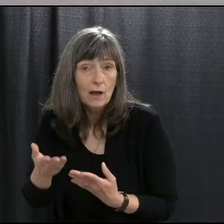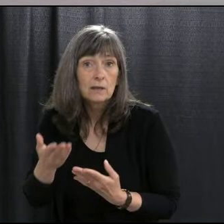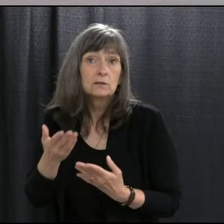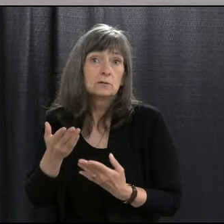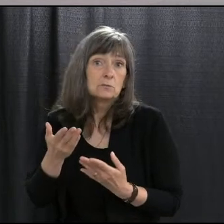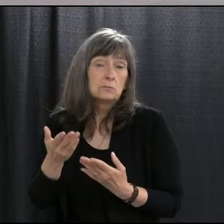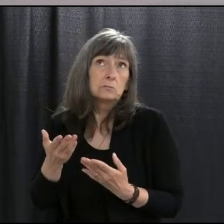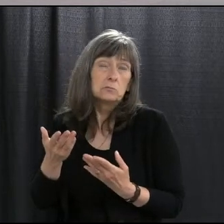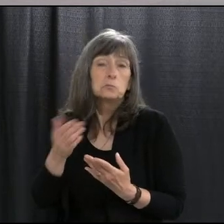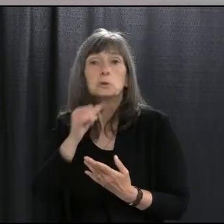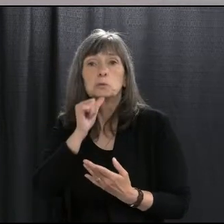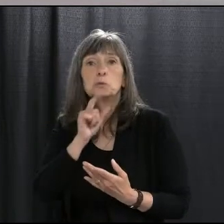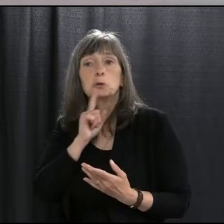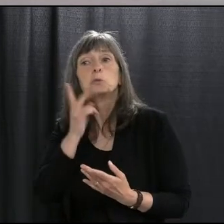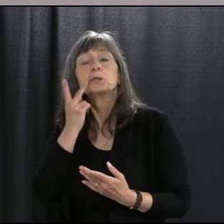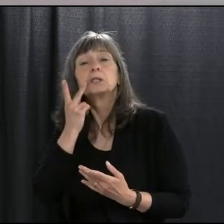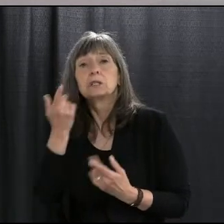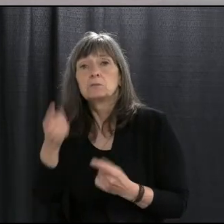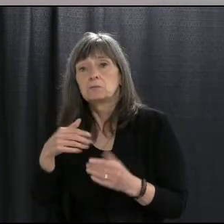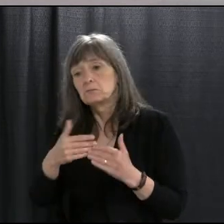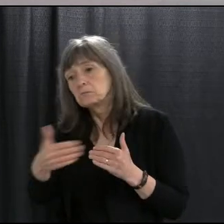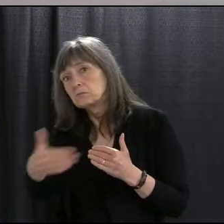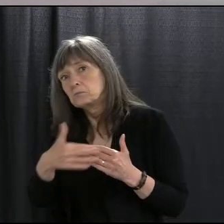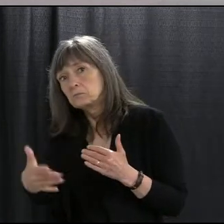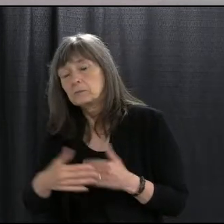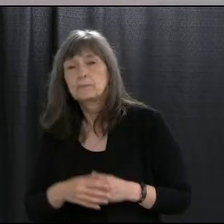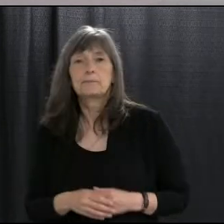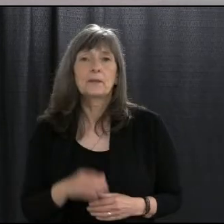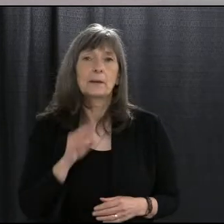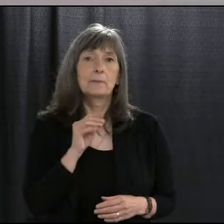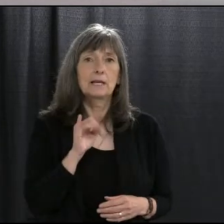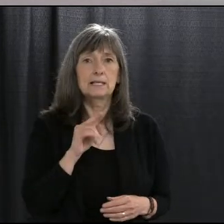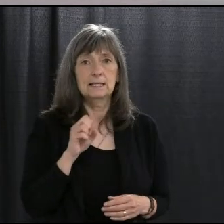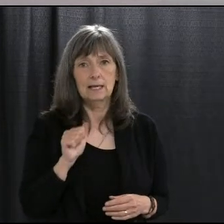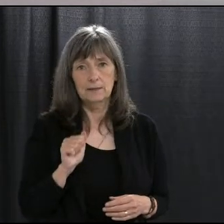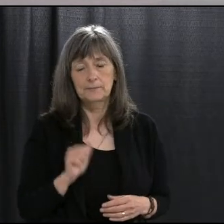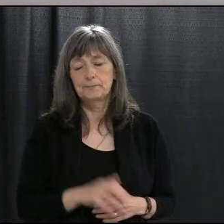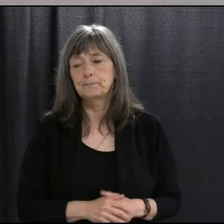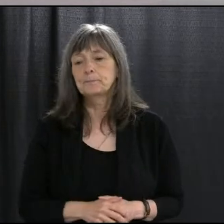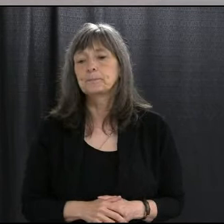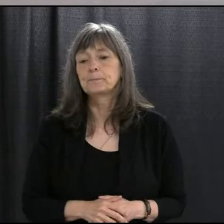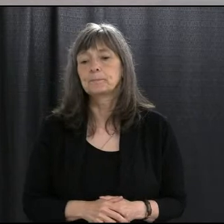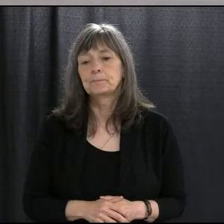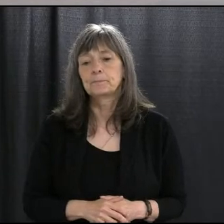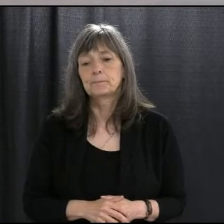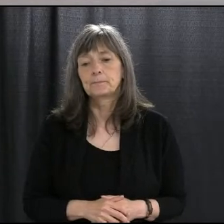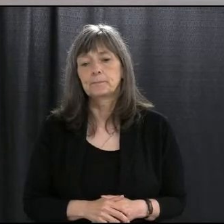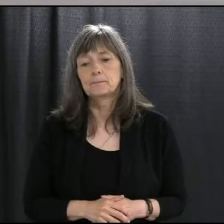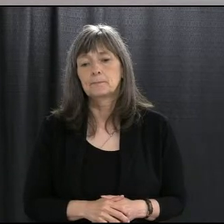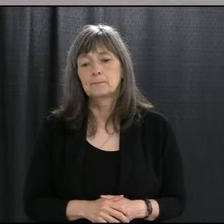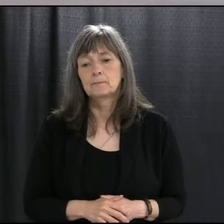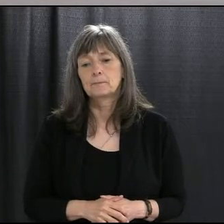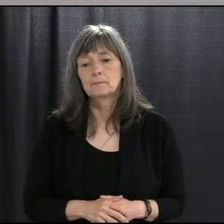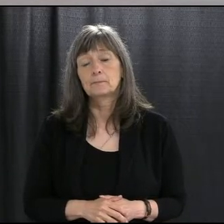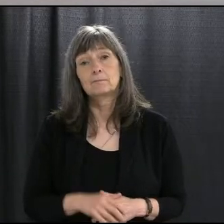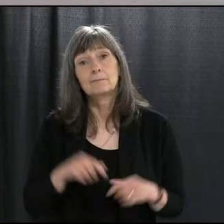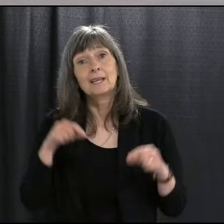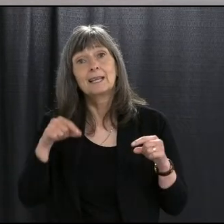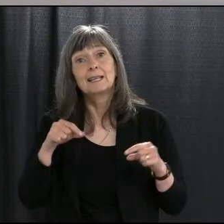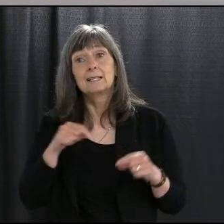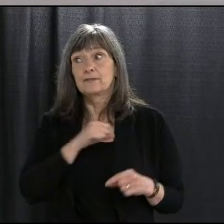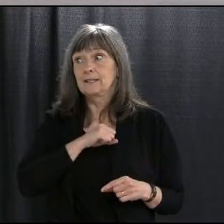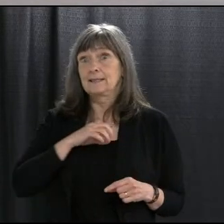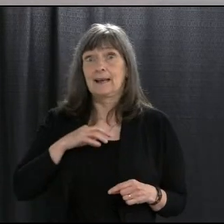units. Melissa? Yeah, thank you, Minister. So I guess the other piece that I would add is that this provides an opportunity for our